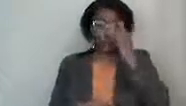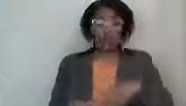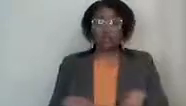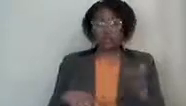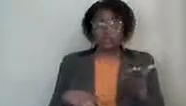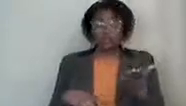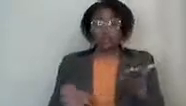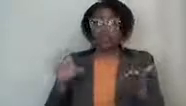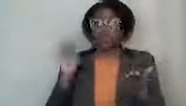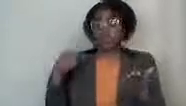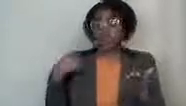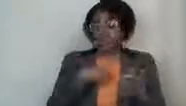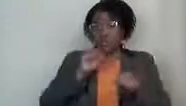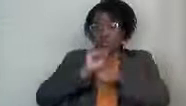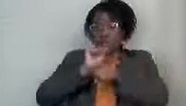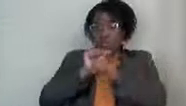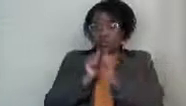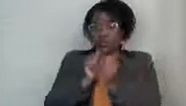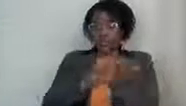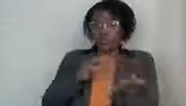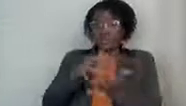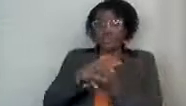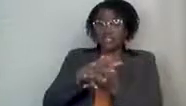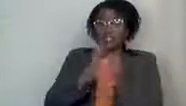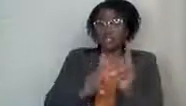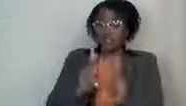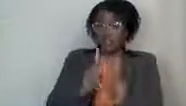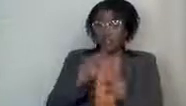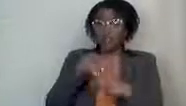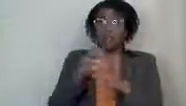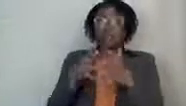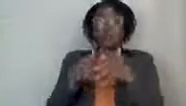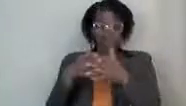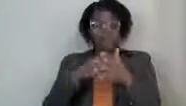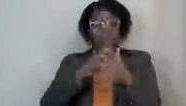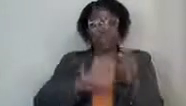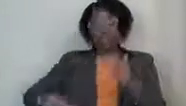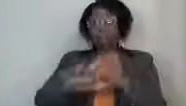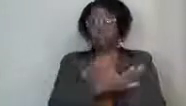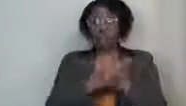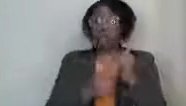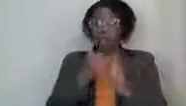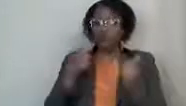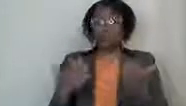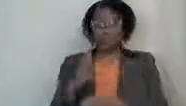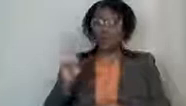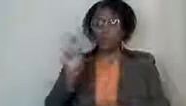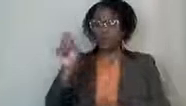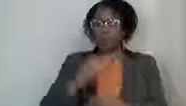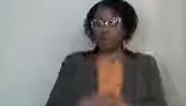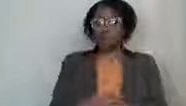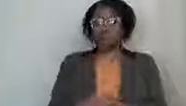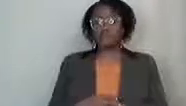And so we work with Indigenous people in the Americas, mostly here in the US. I